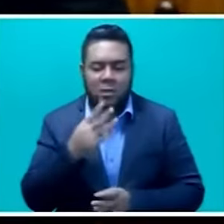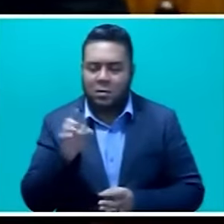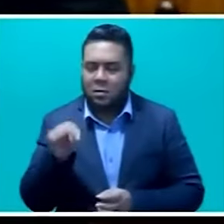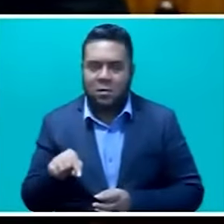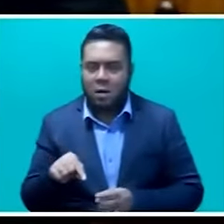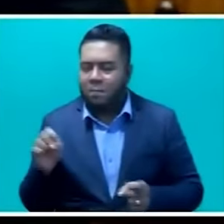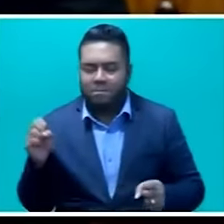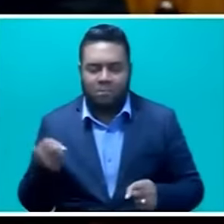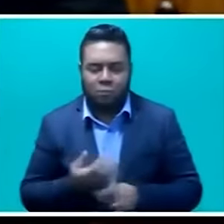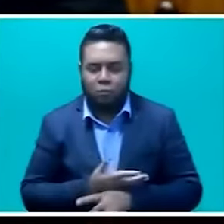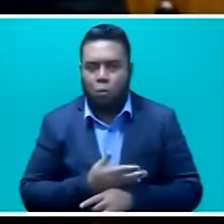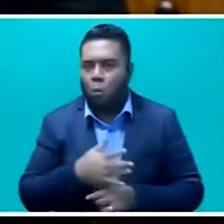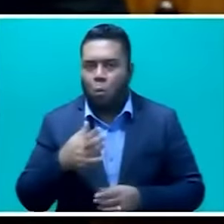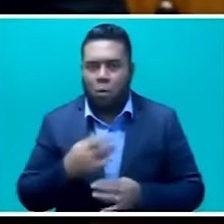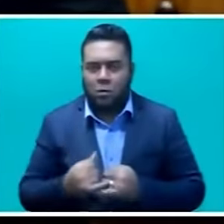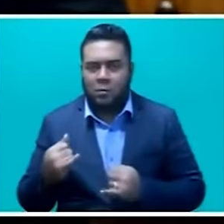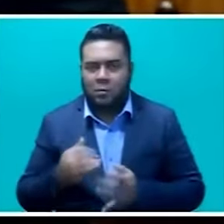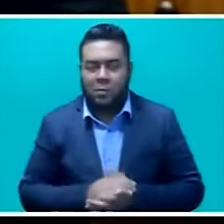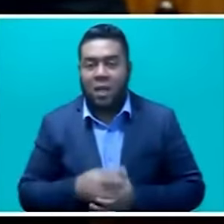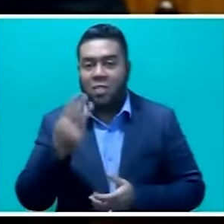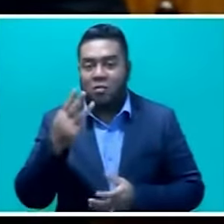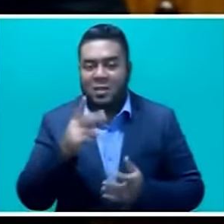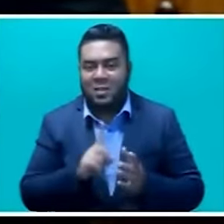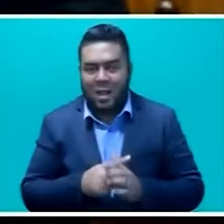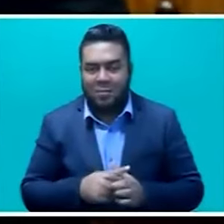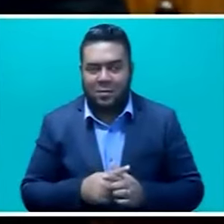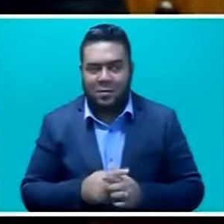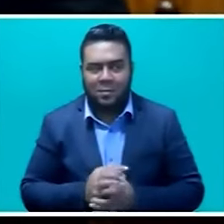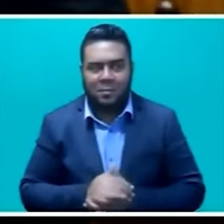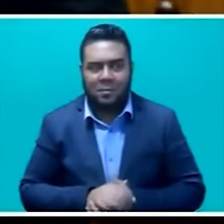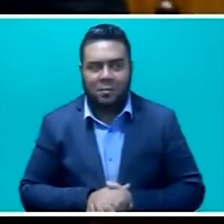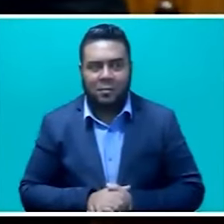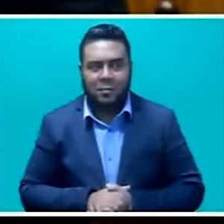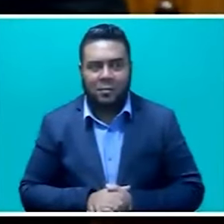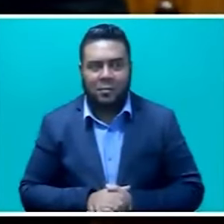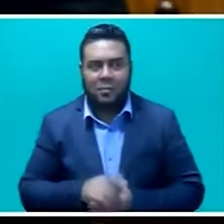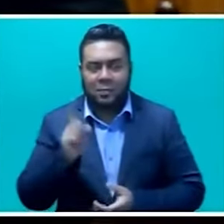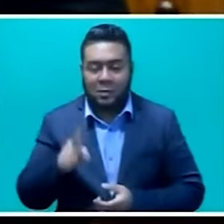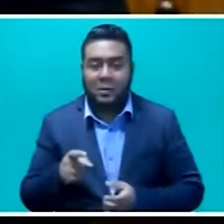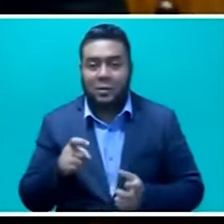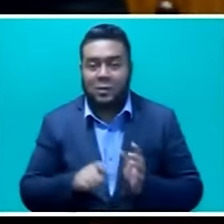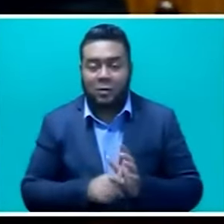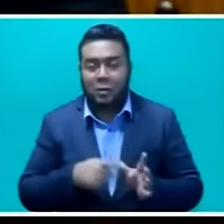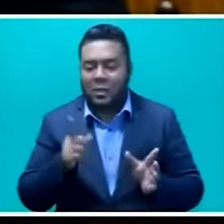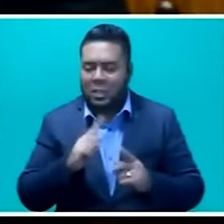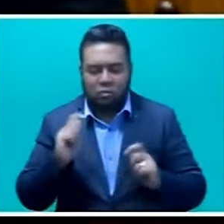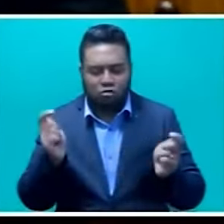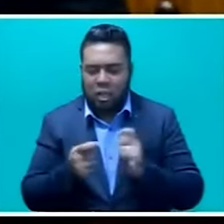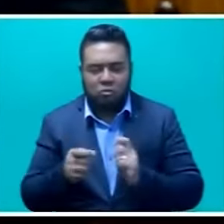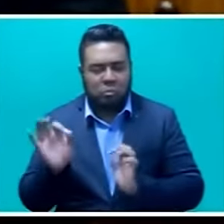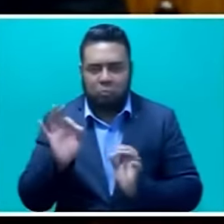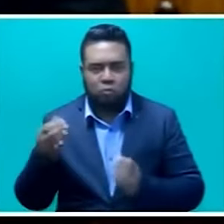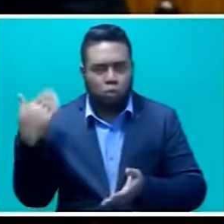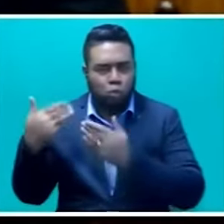18%. Three times the rate for young men. This rate has not substantially changed in the recent